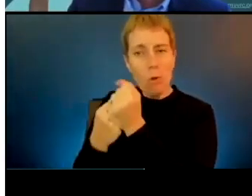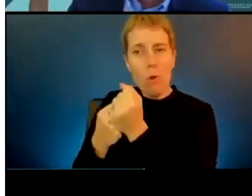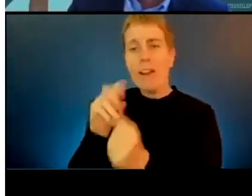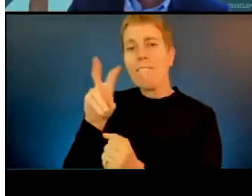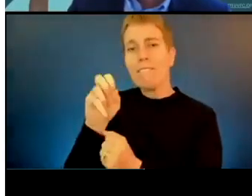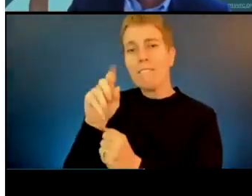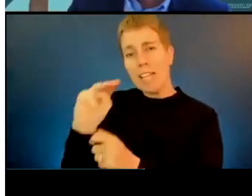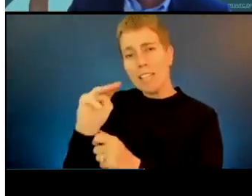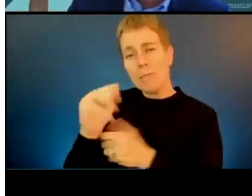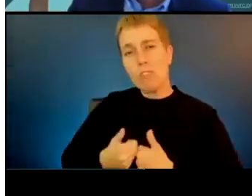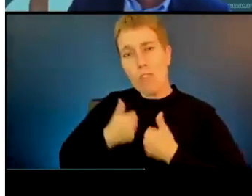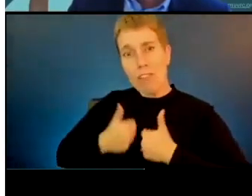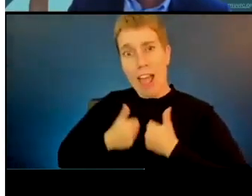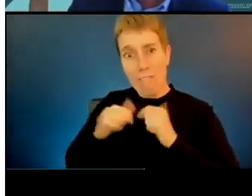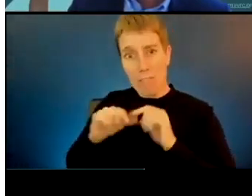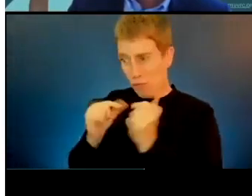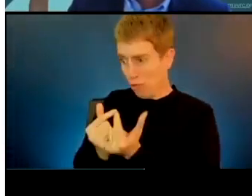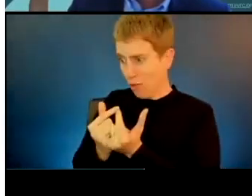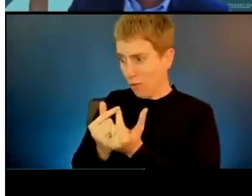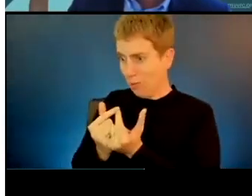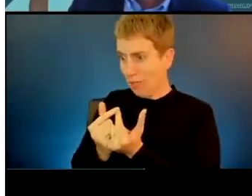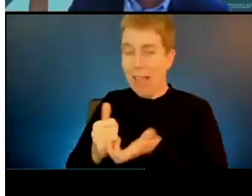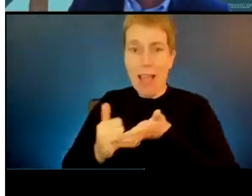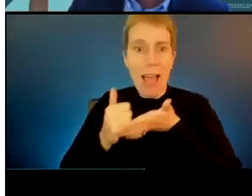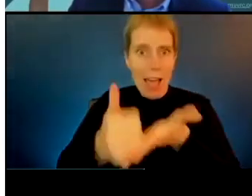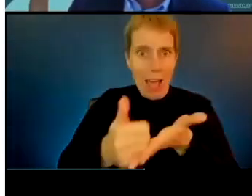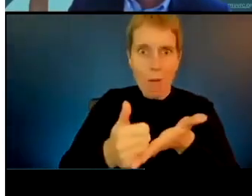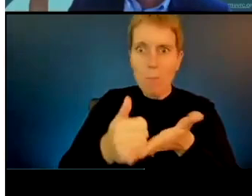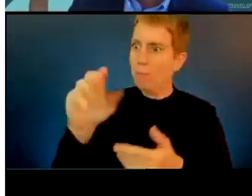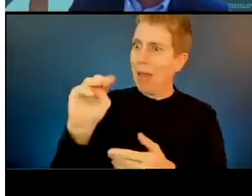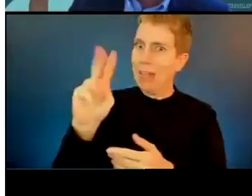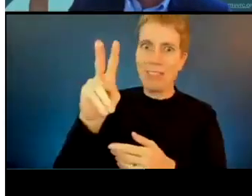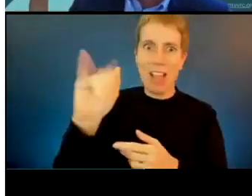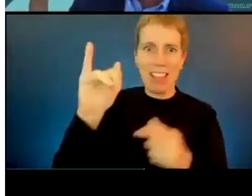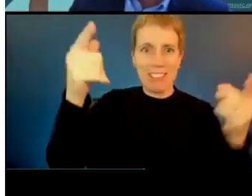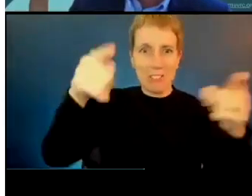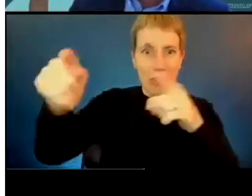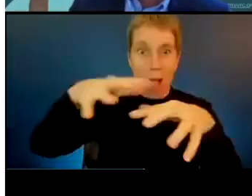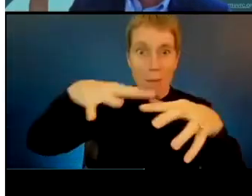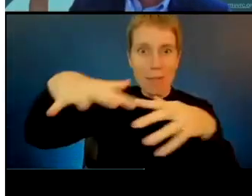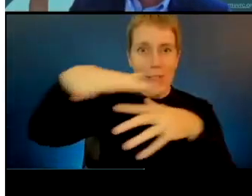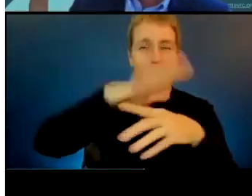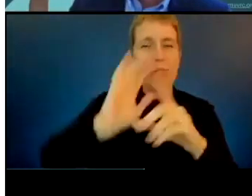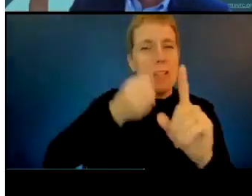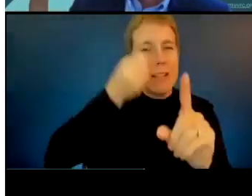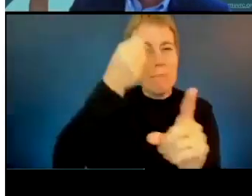victims to mitigate the impact of trauma across the lifespan?